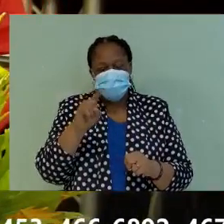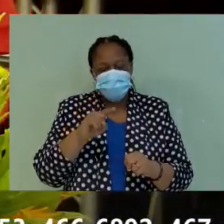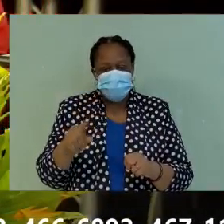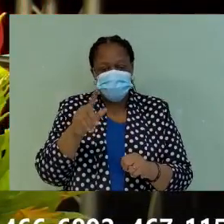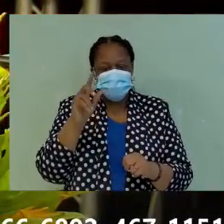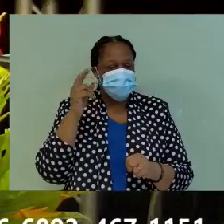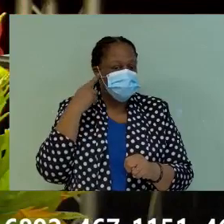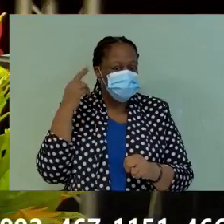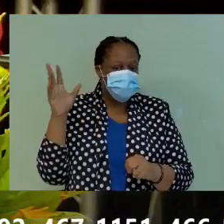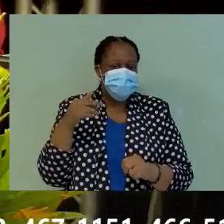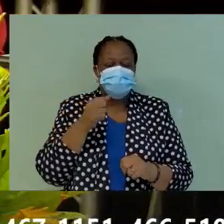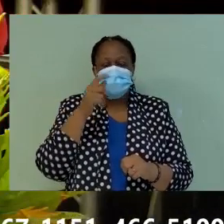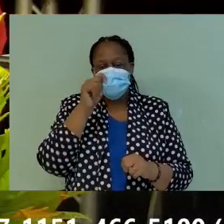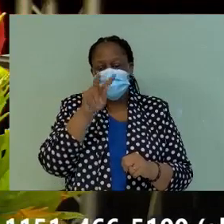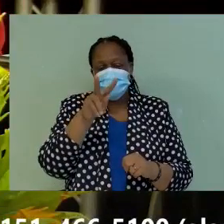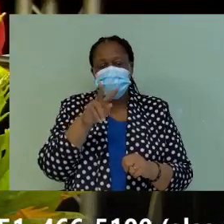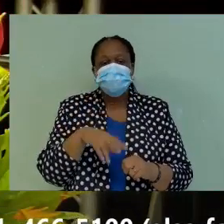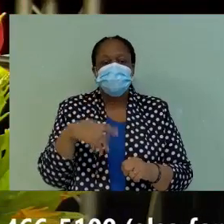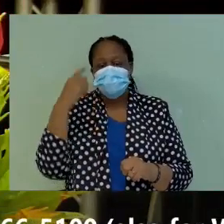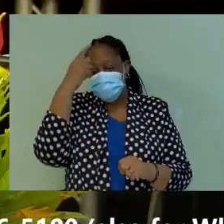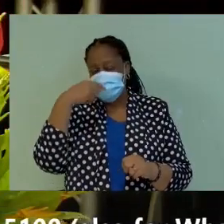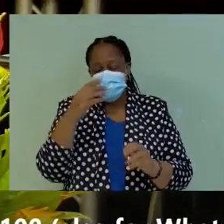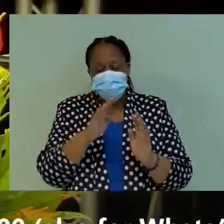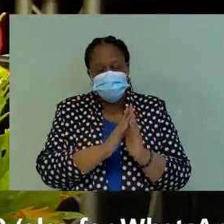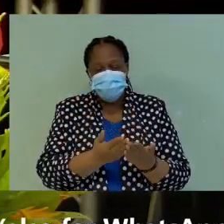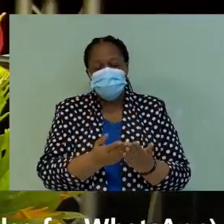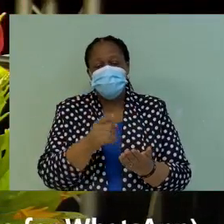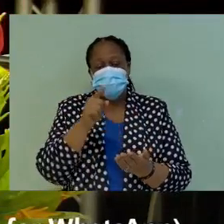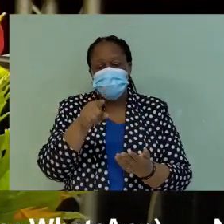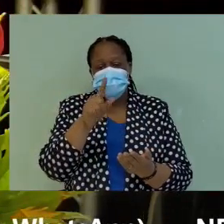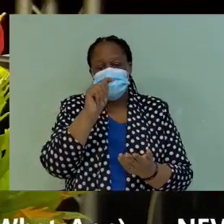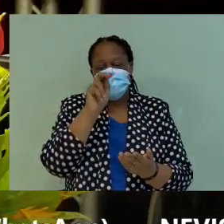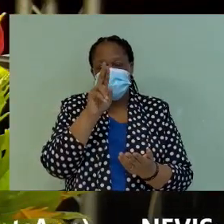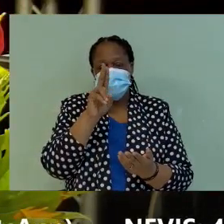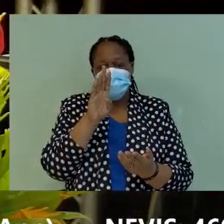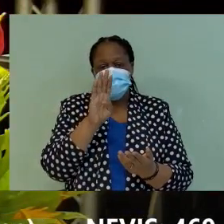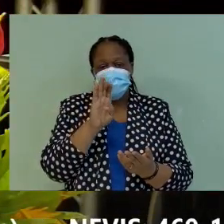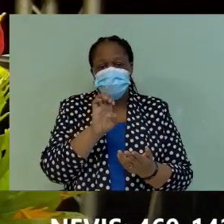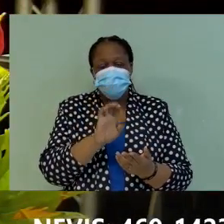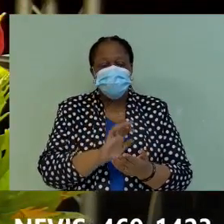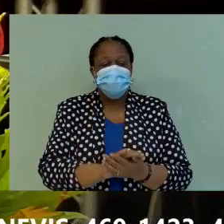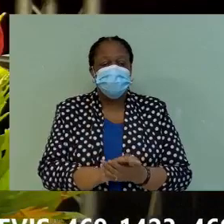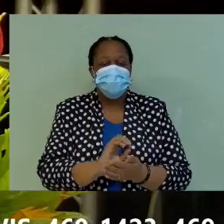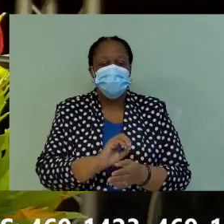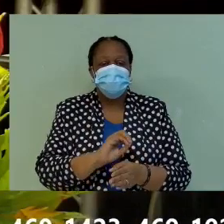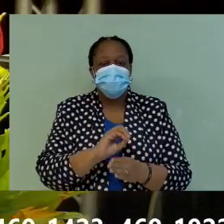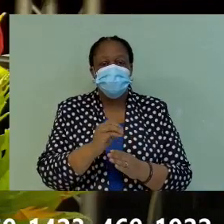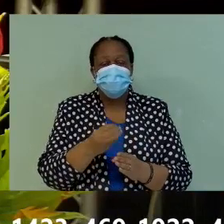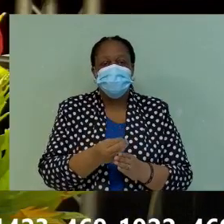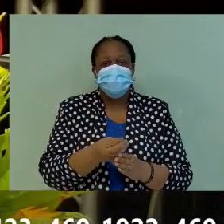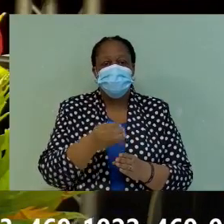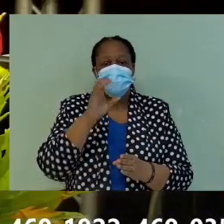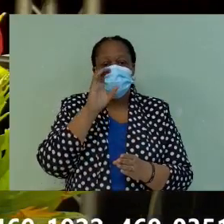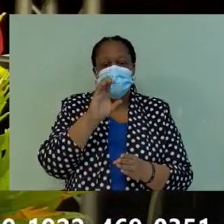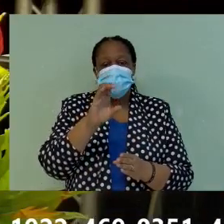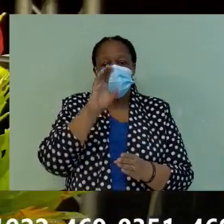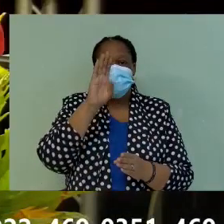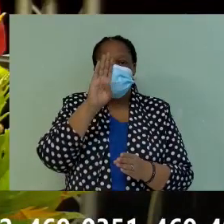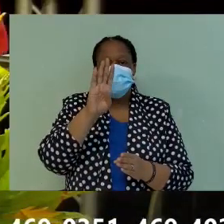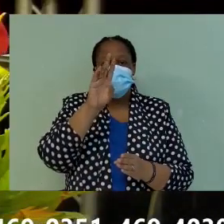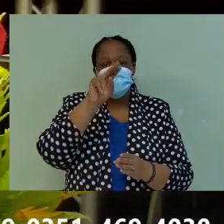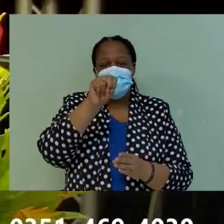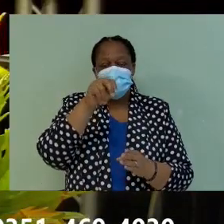television, Facebook, YouTube, or Caribbean Broadcasting Network in